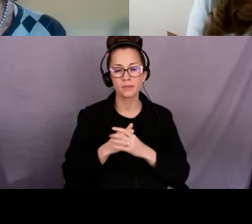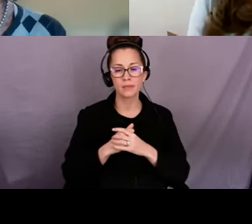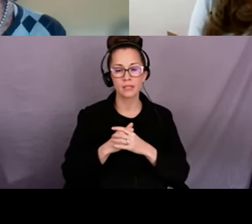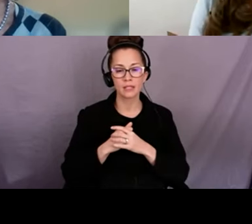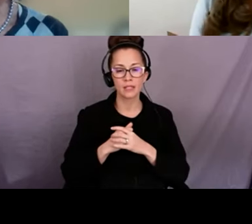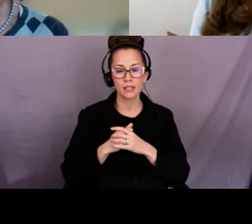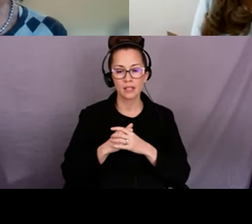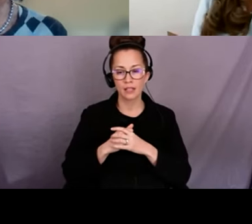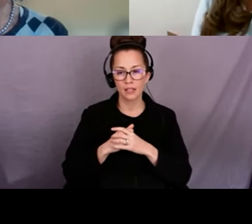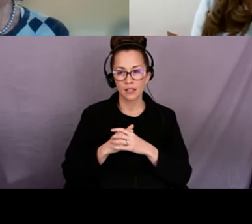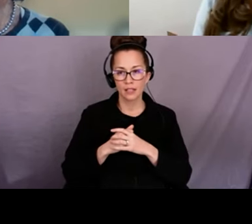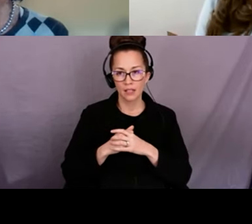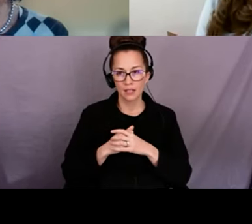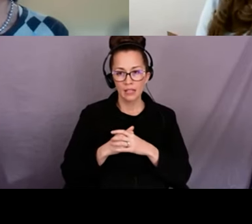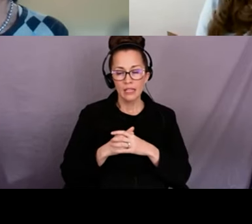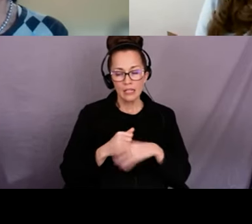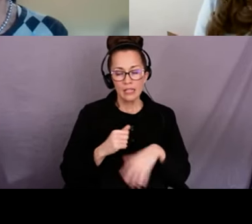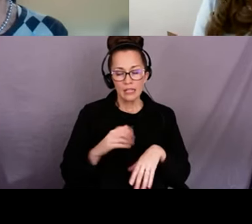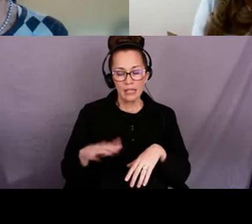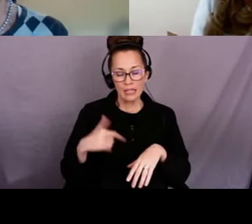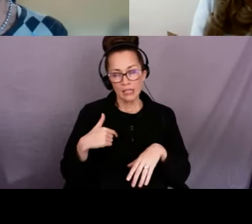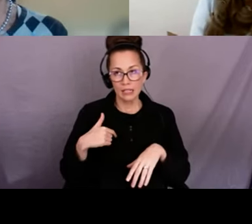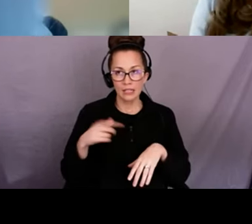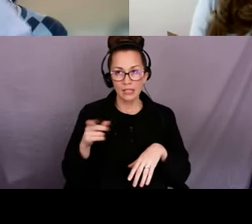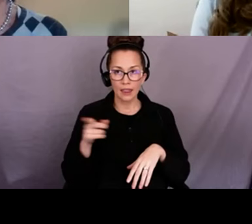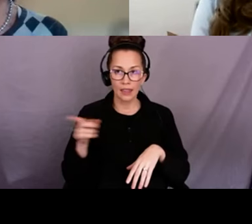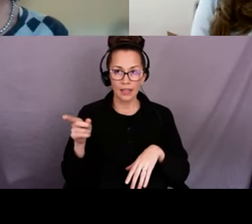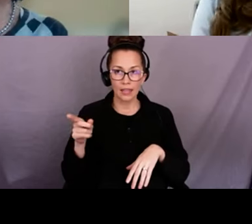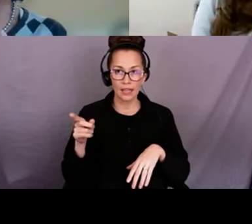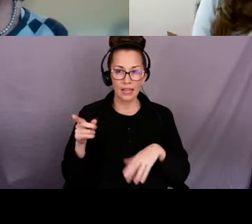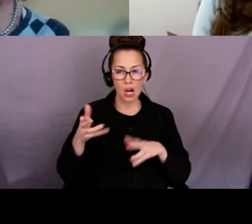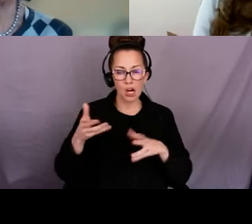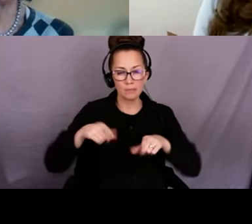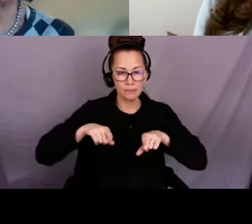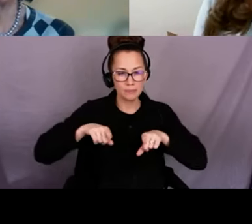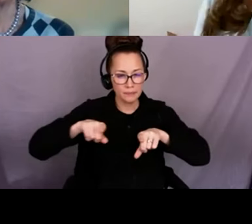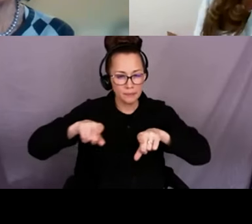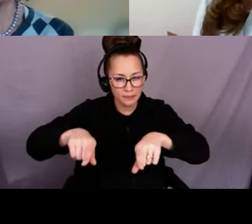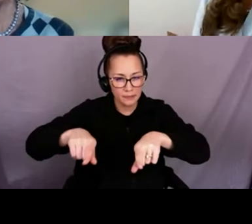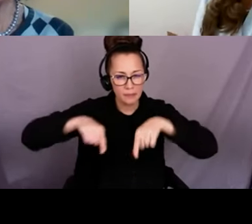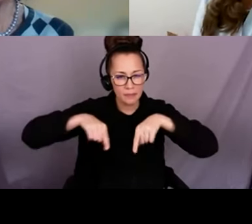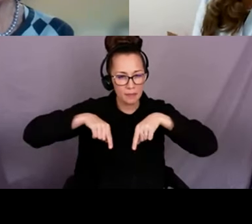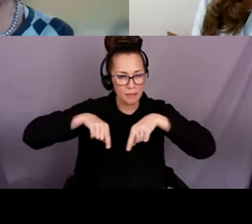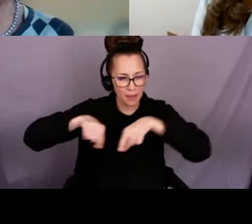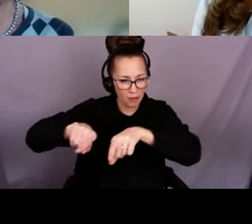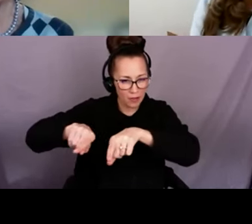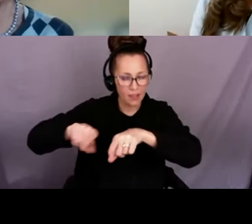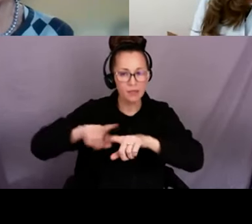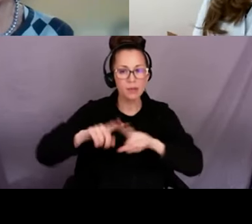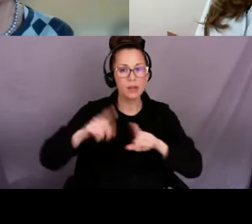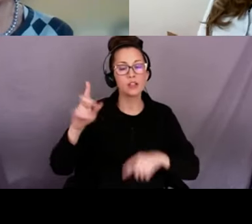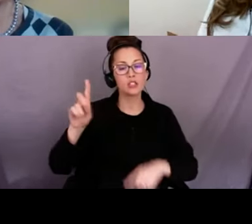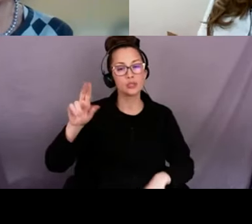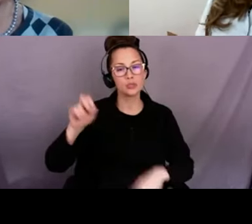They are all, well, I guess they don't, well, they do run hand in hand, but not specifically. So one of the things with the due